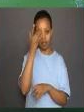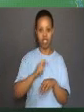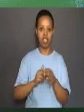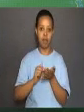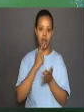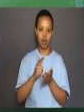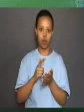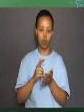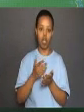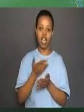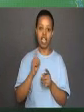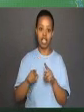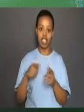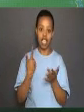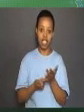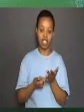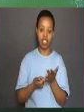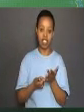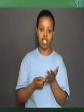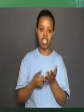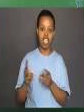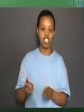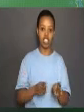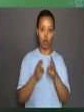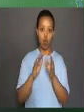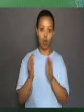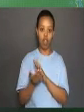the function of that system is changed.